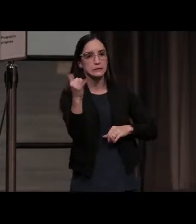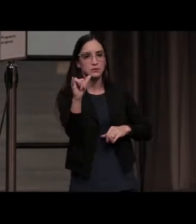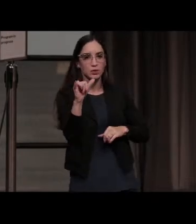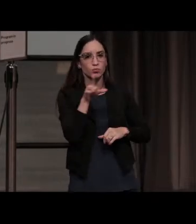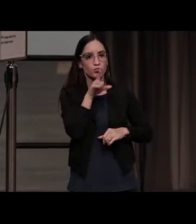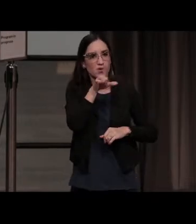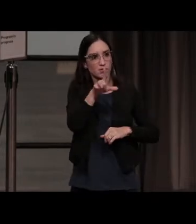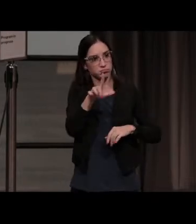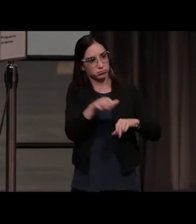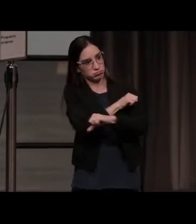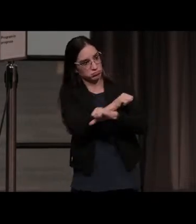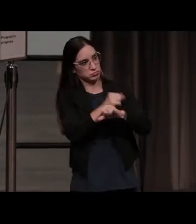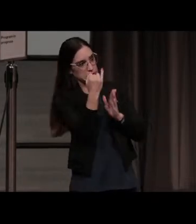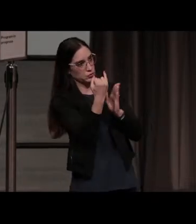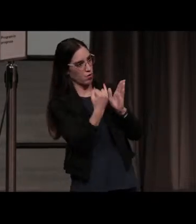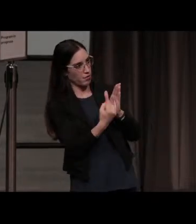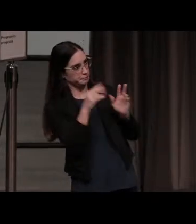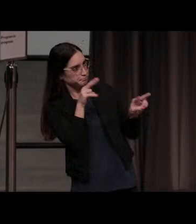augmented reality art.